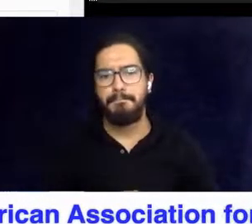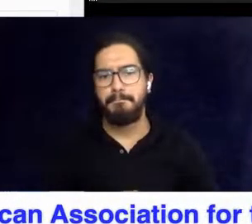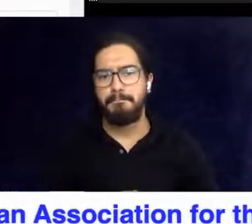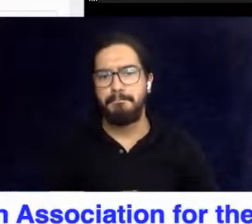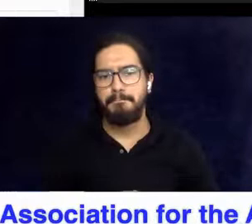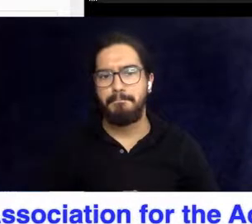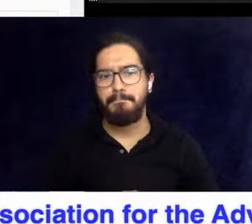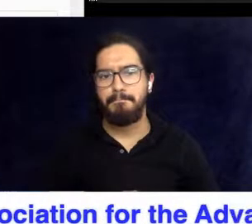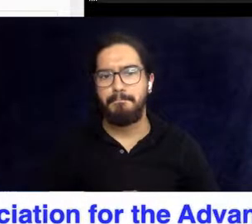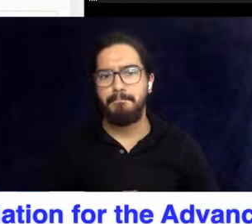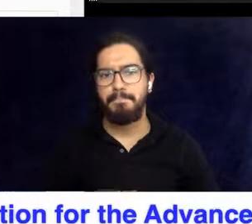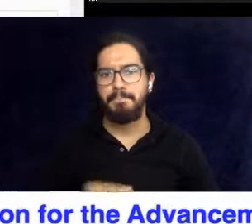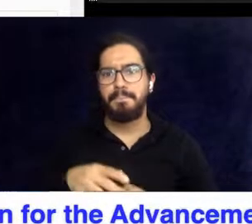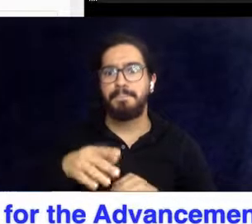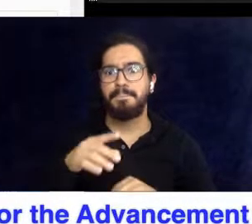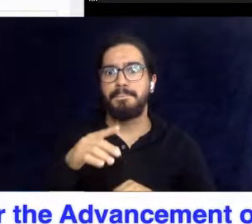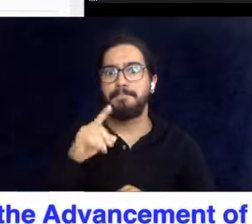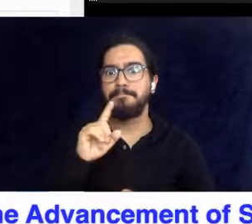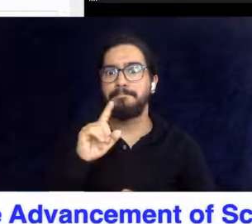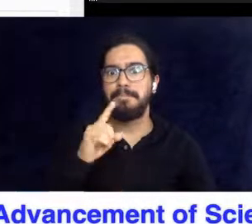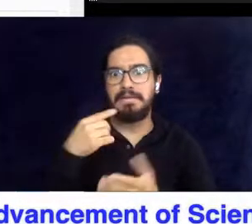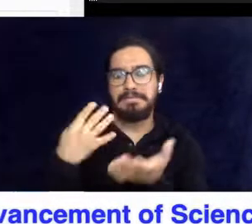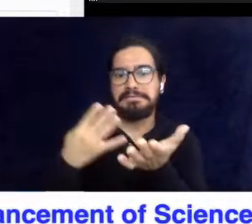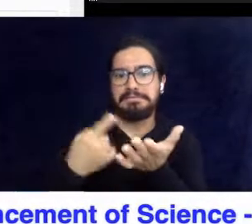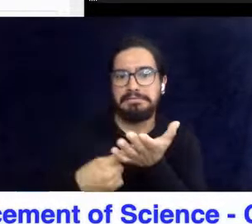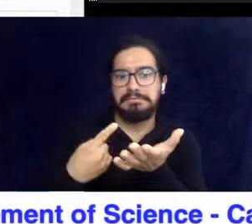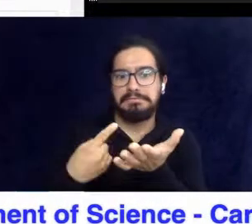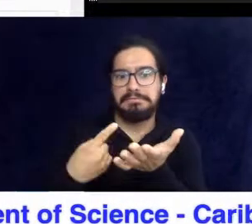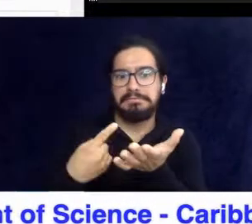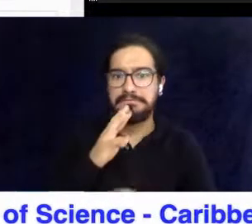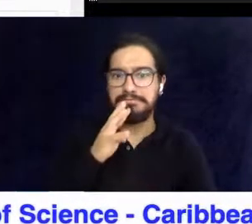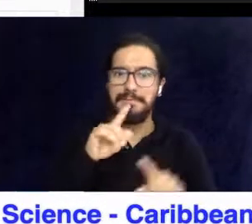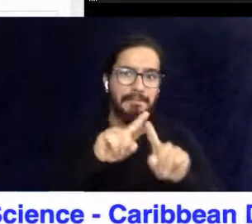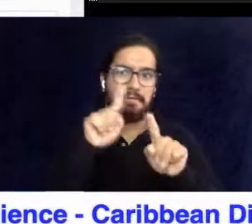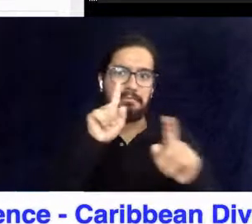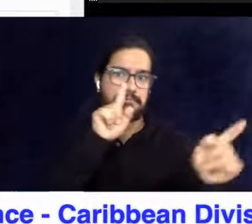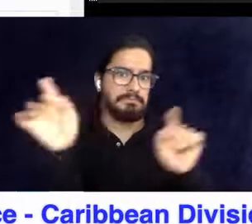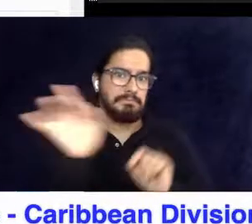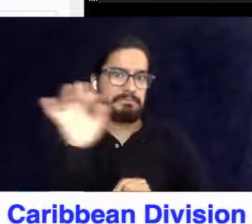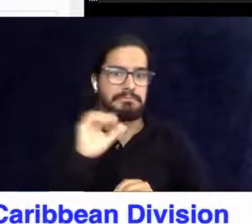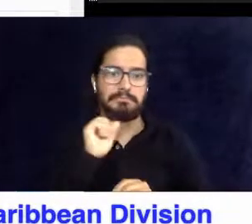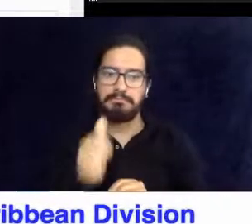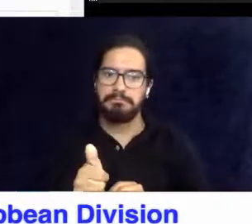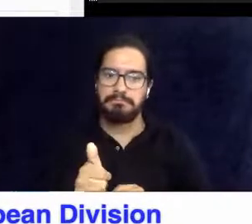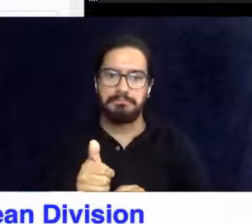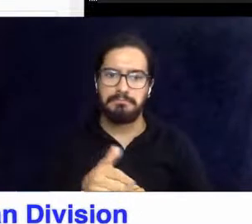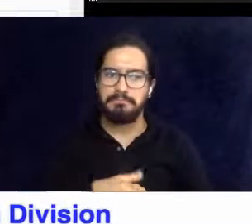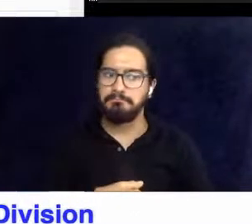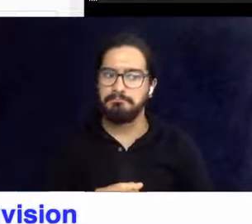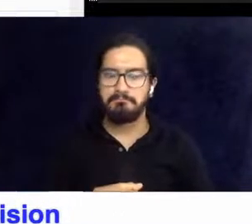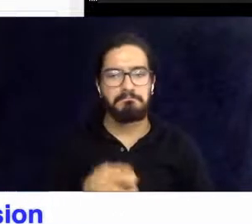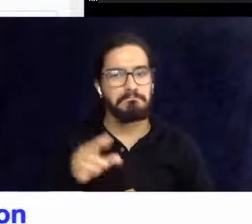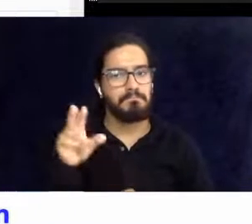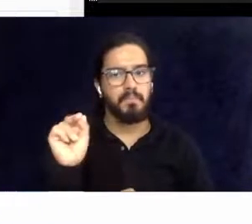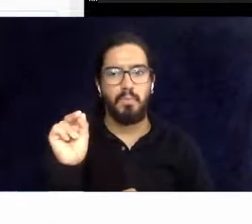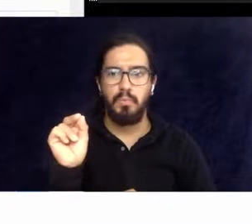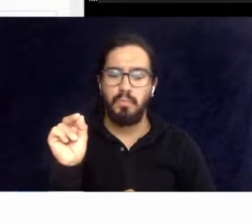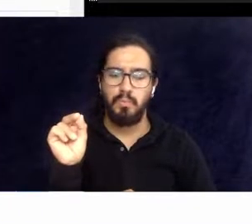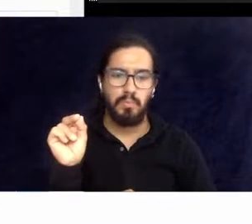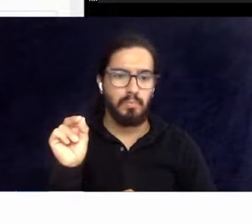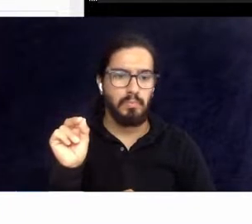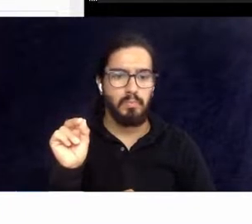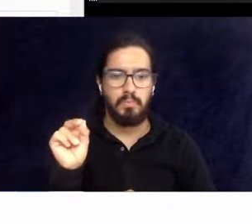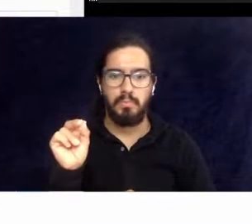They're stuck in I'm not sure what's happening. Are they moving now? Nope. Oh,